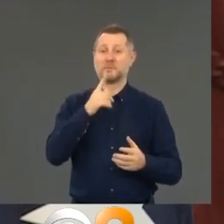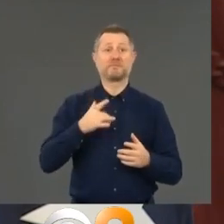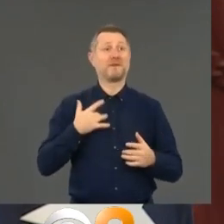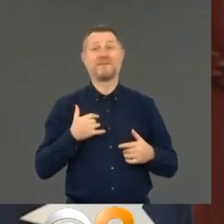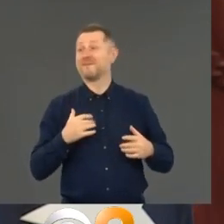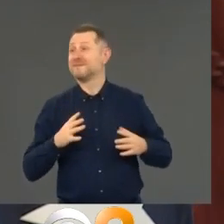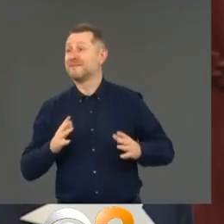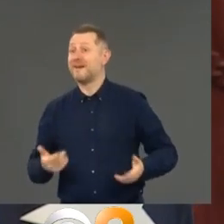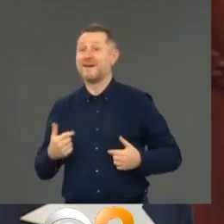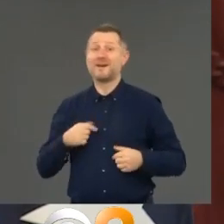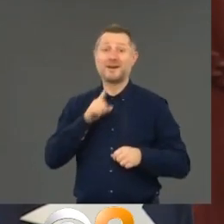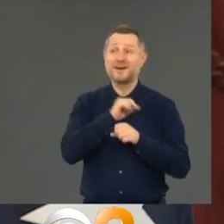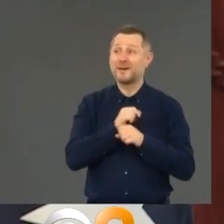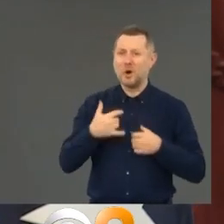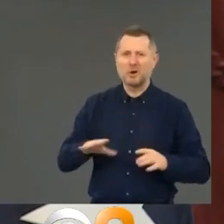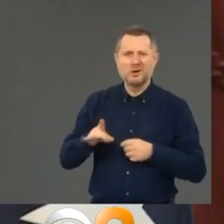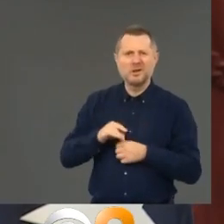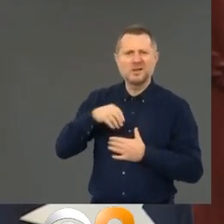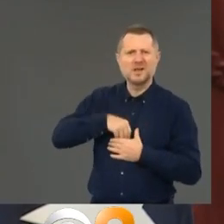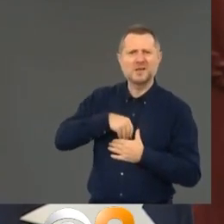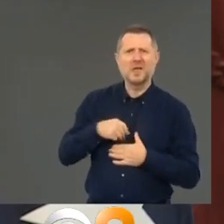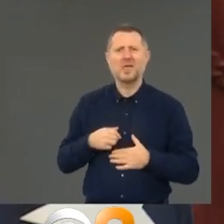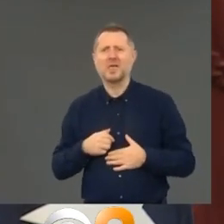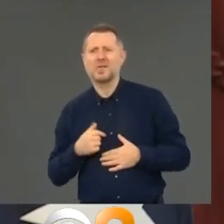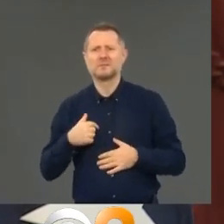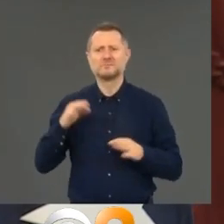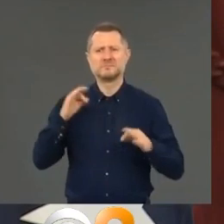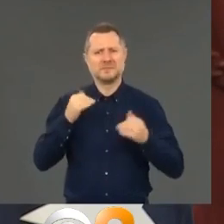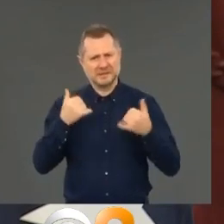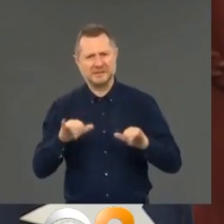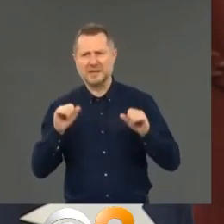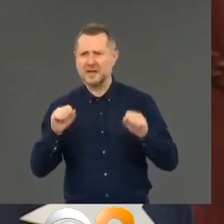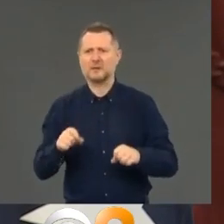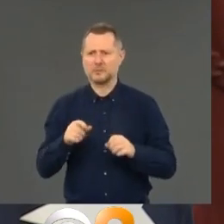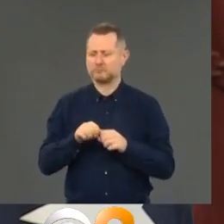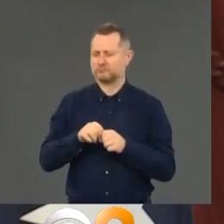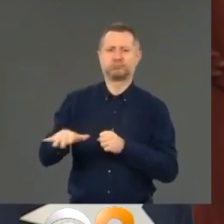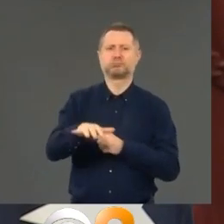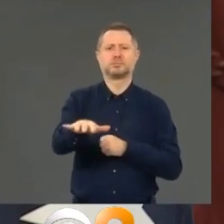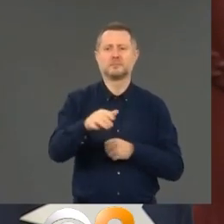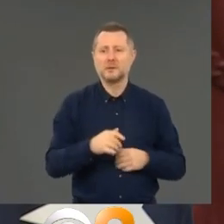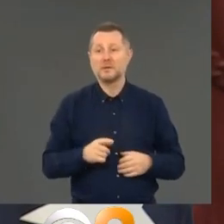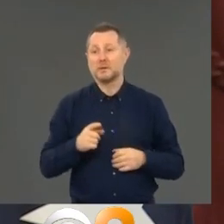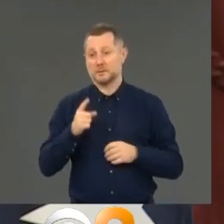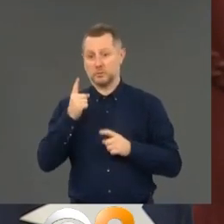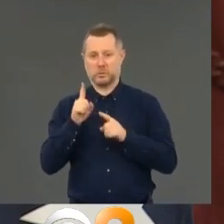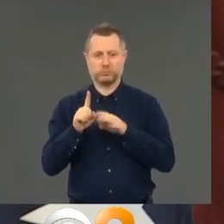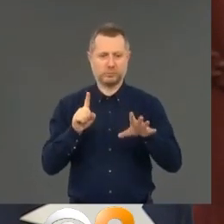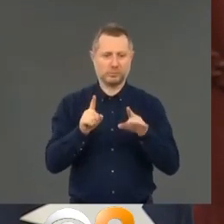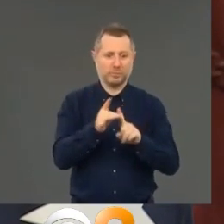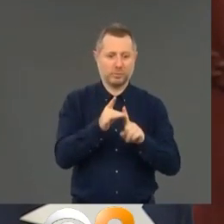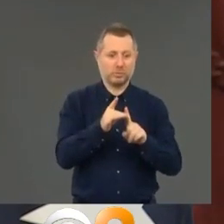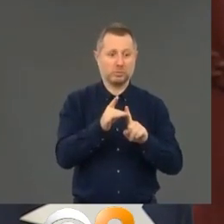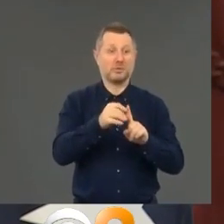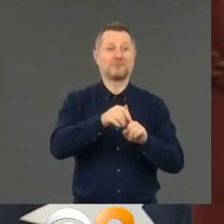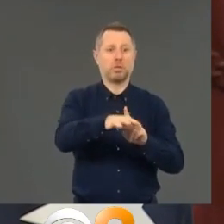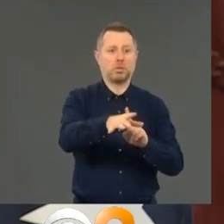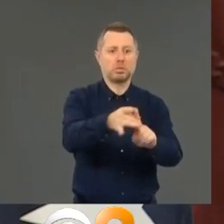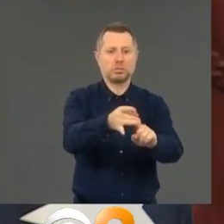be infected, love you to death, and still give you the coronavirus, and then you could give it to someone and it could kill